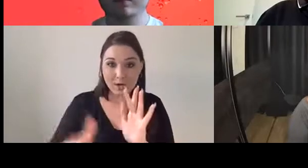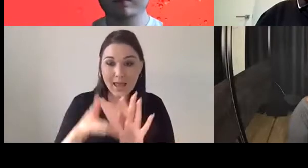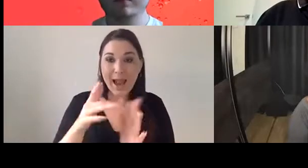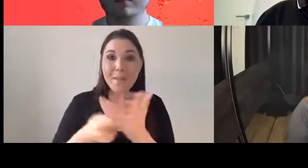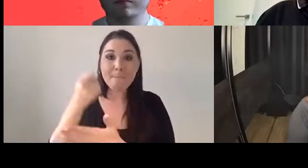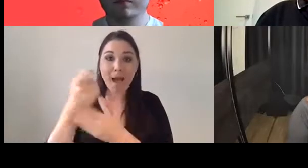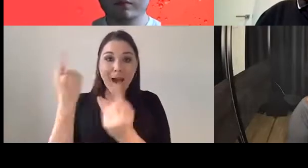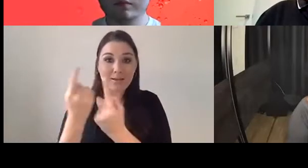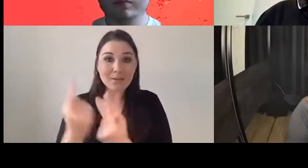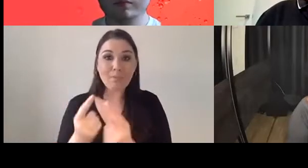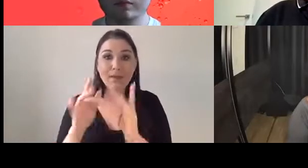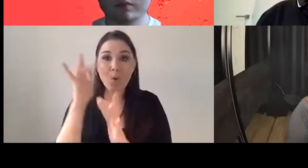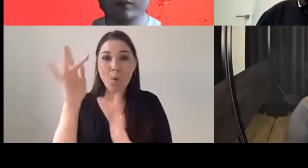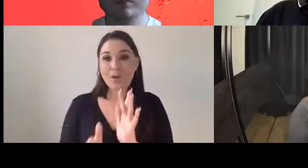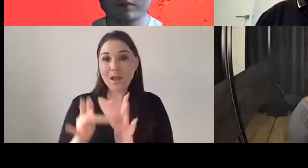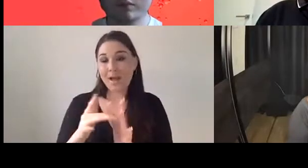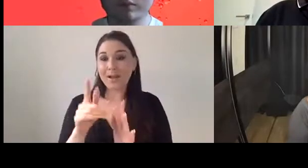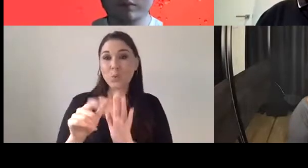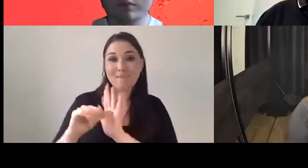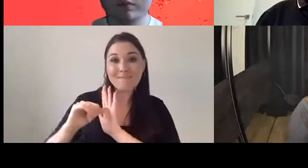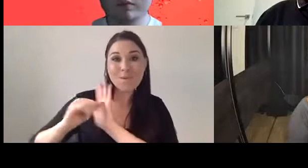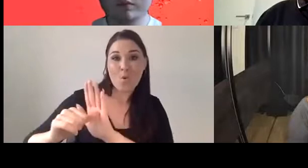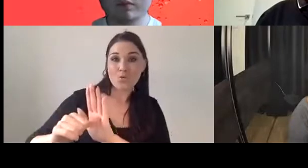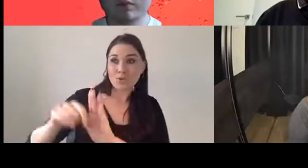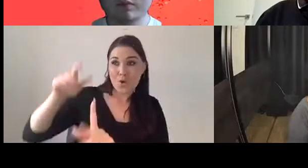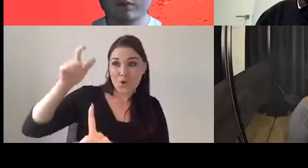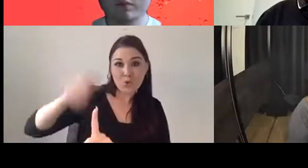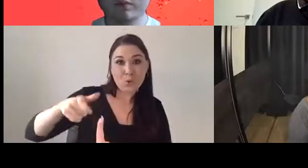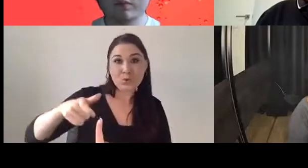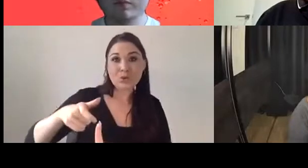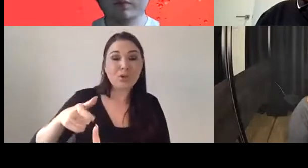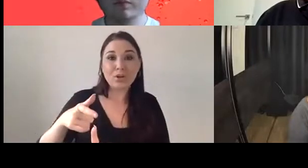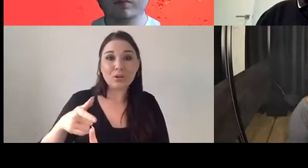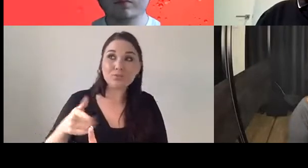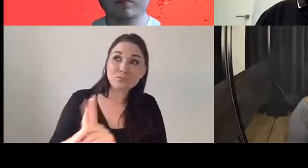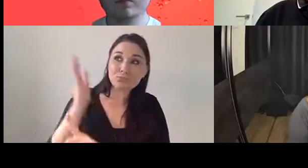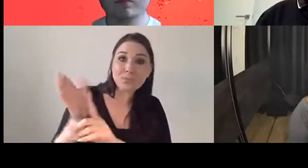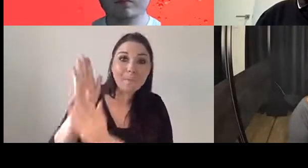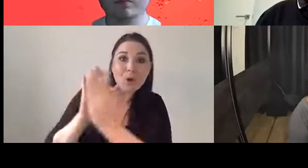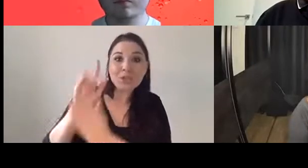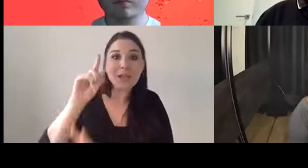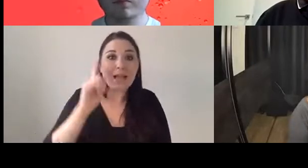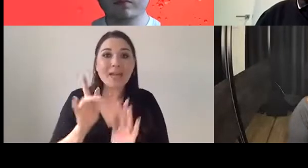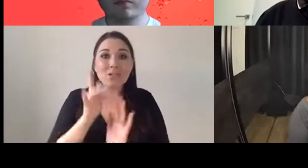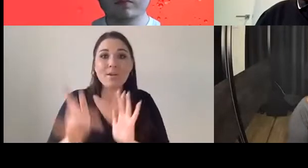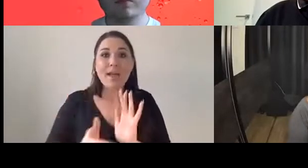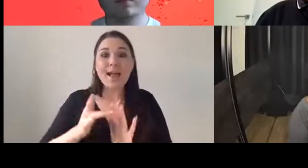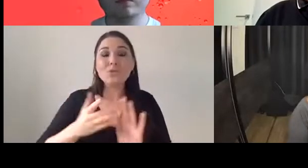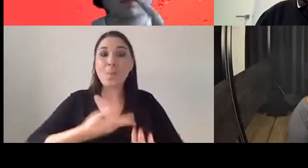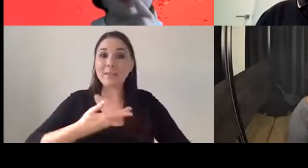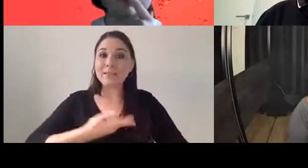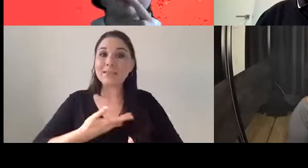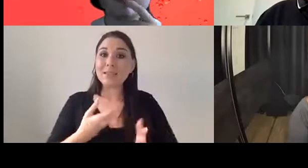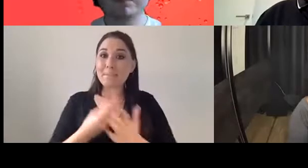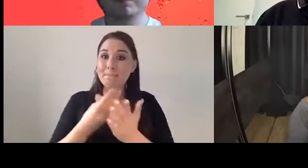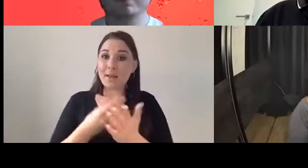have to go into a branch because they cannot do a transaction online, again, that's going to cost your business money. So